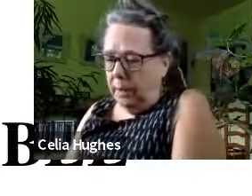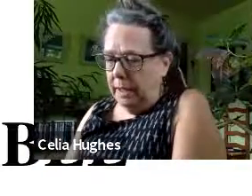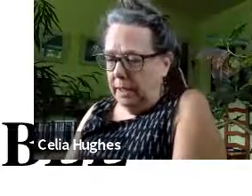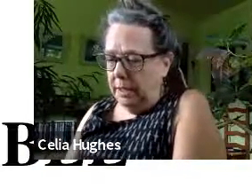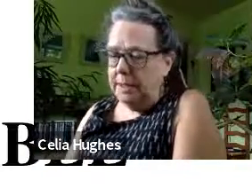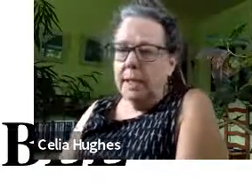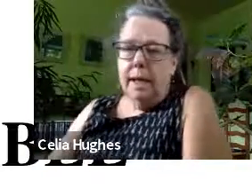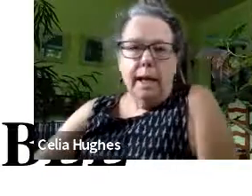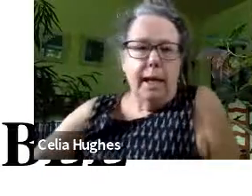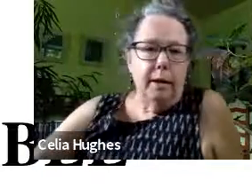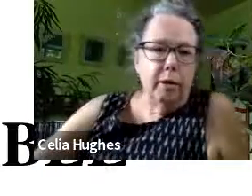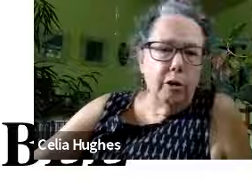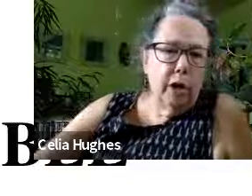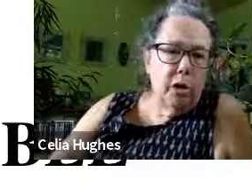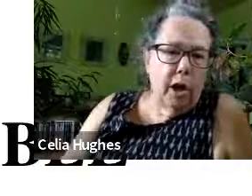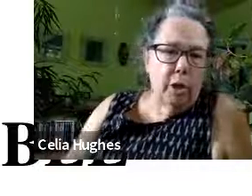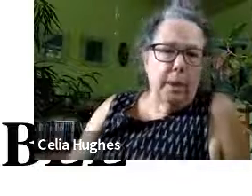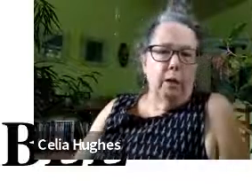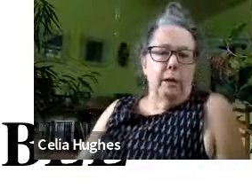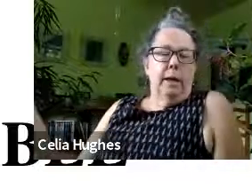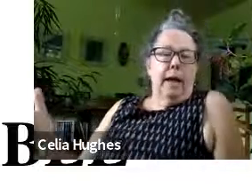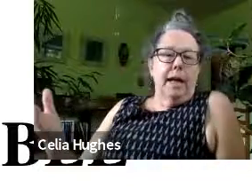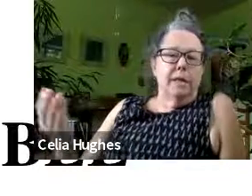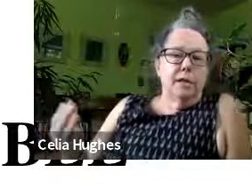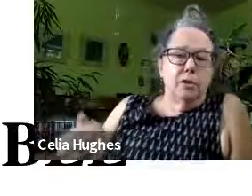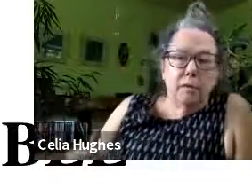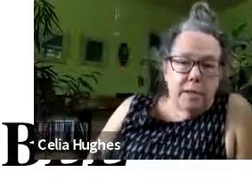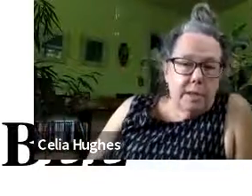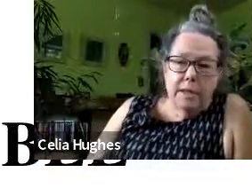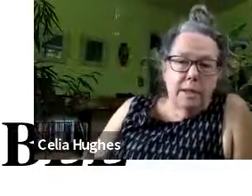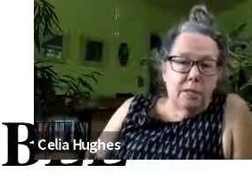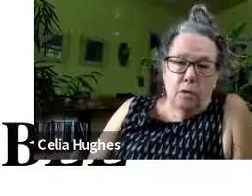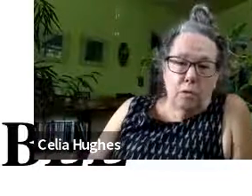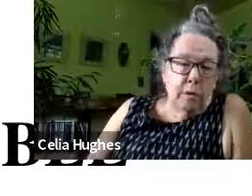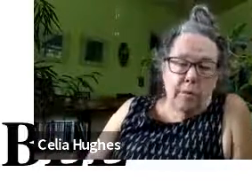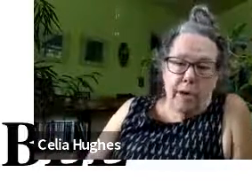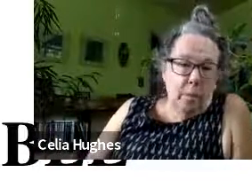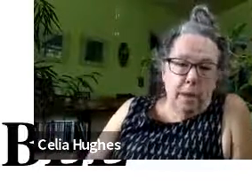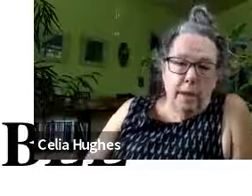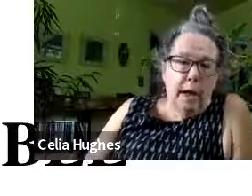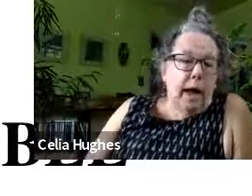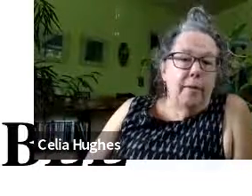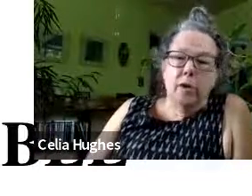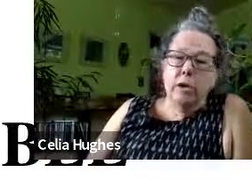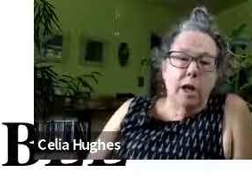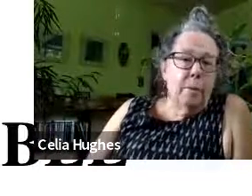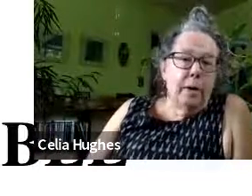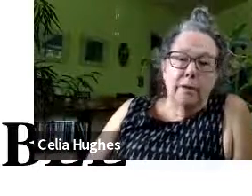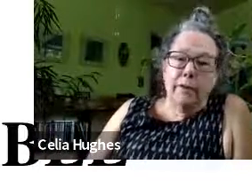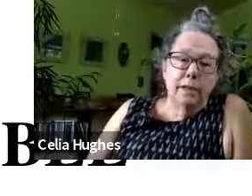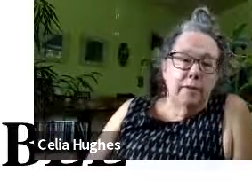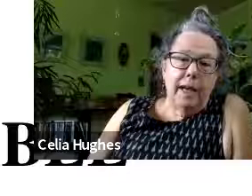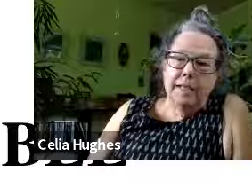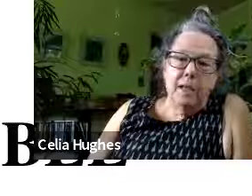wonderful panelists, and they're going to talk about access services in this virtual environment, and they're going to talk